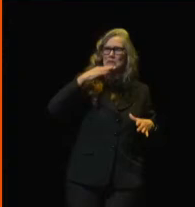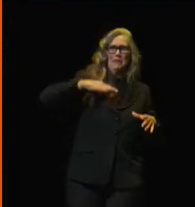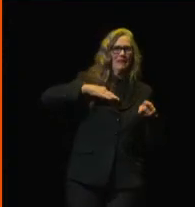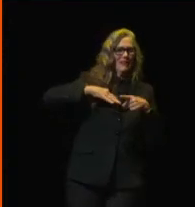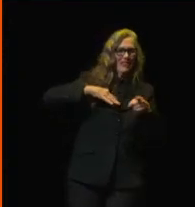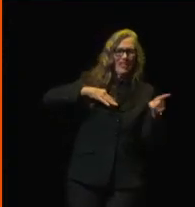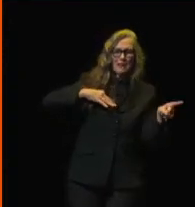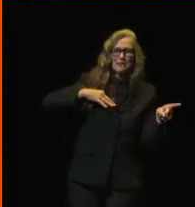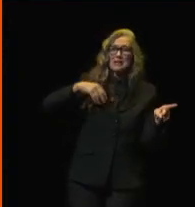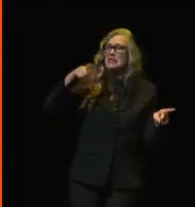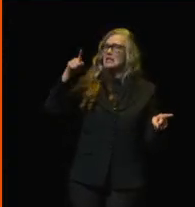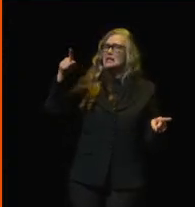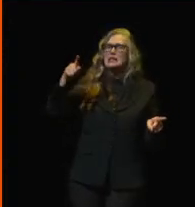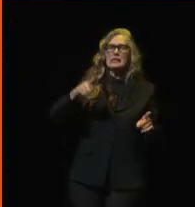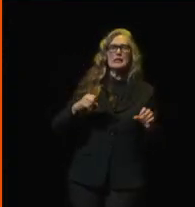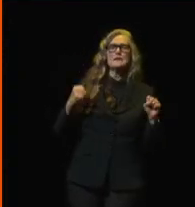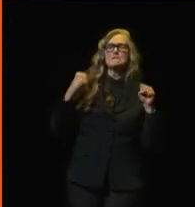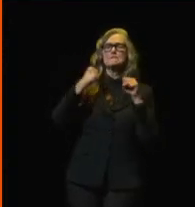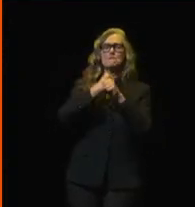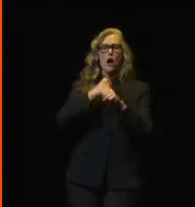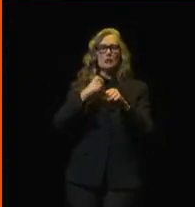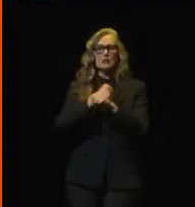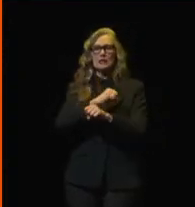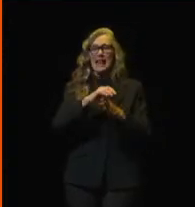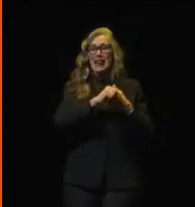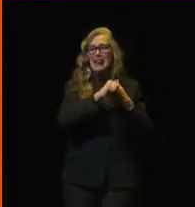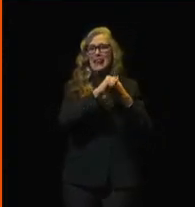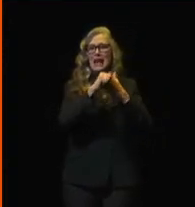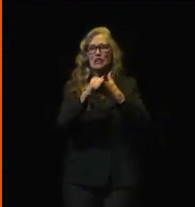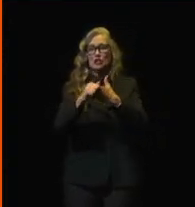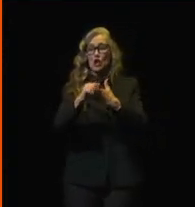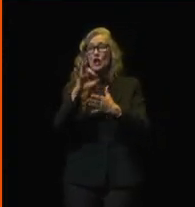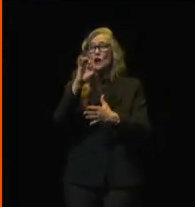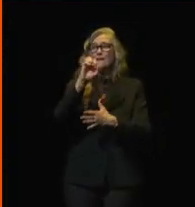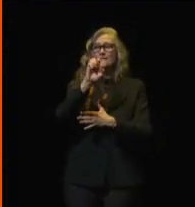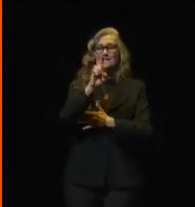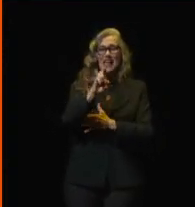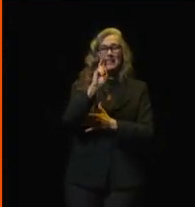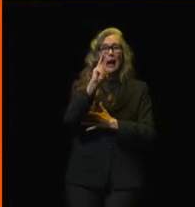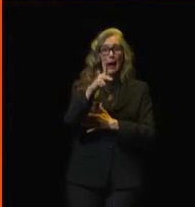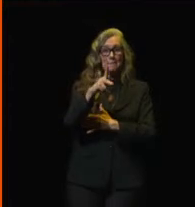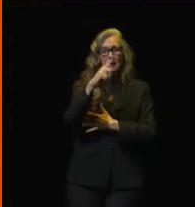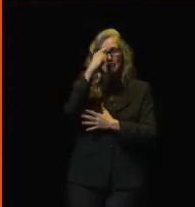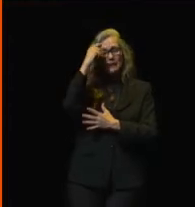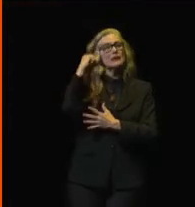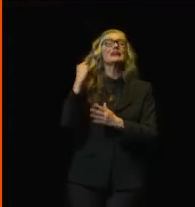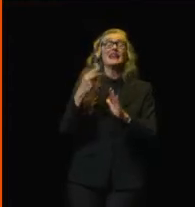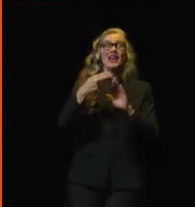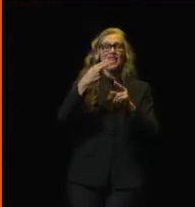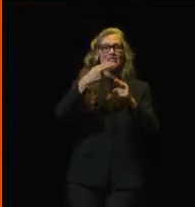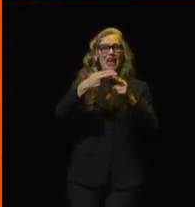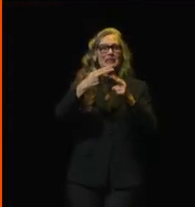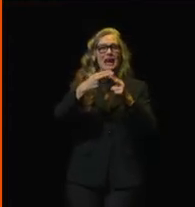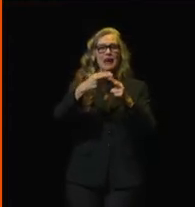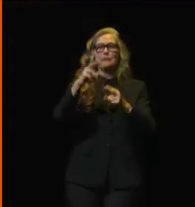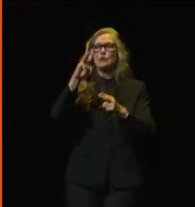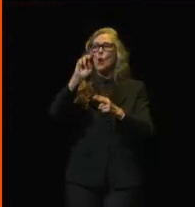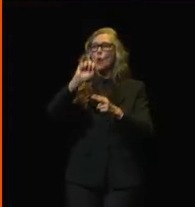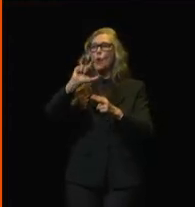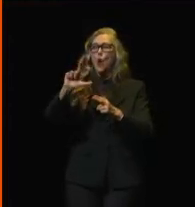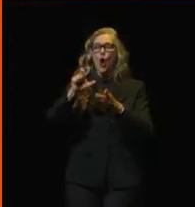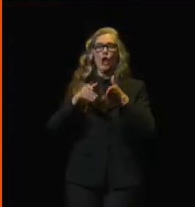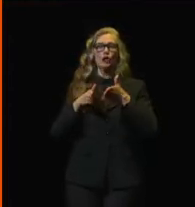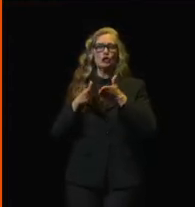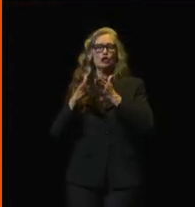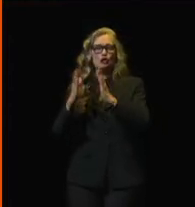charge, Fed Up released a study titled Wall Street, Main Street, and Martin